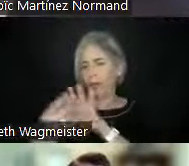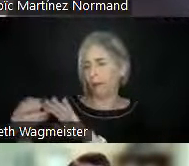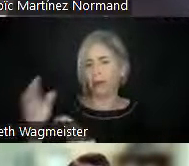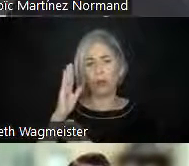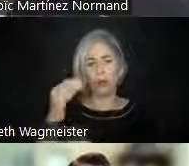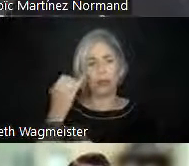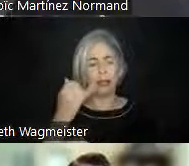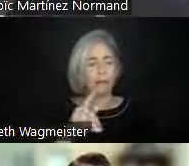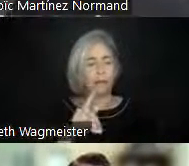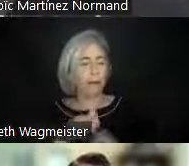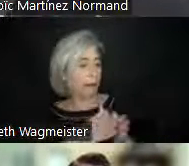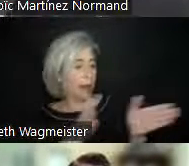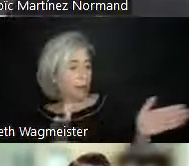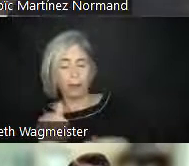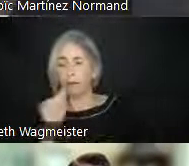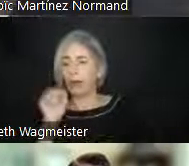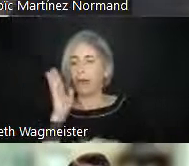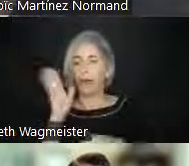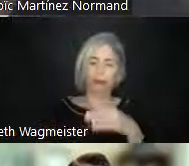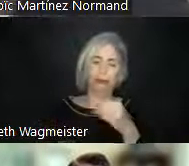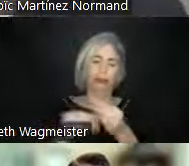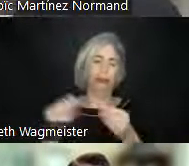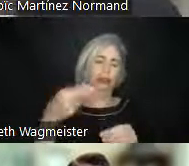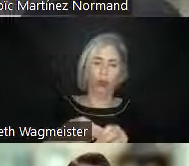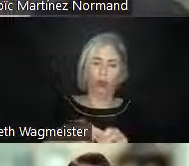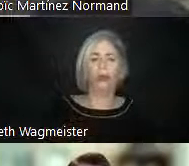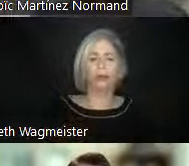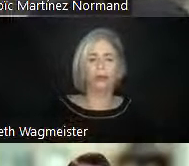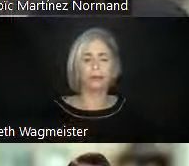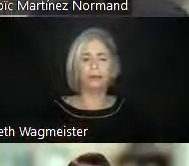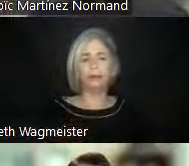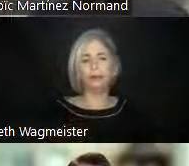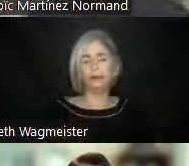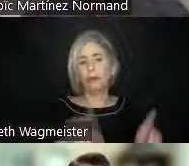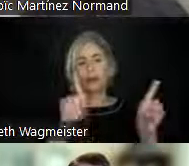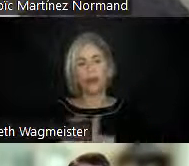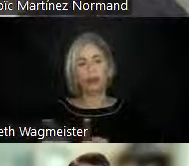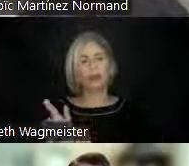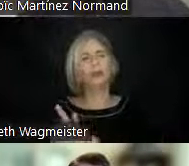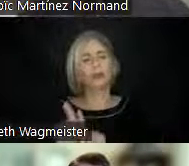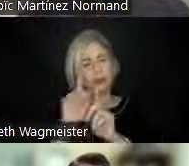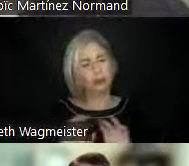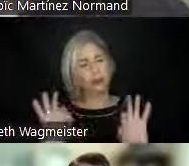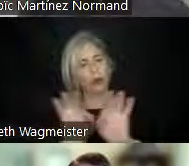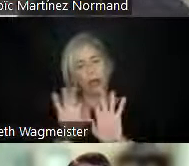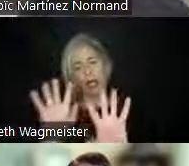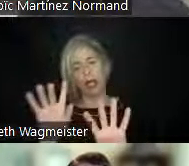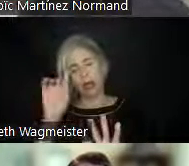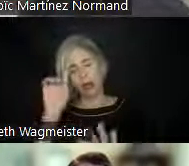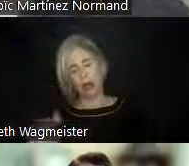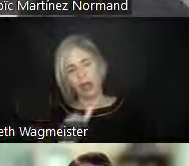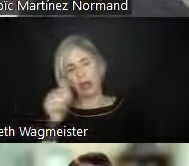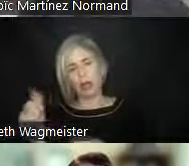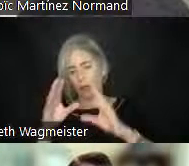public sector kind of moves in the forefront here. And also, I just had another